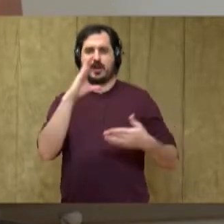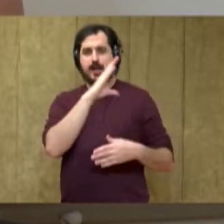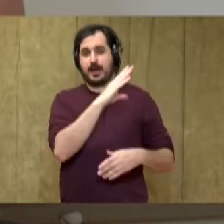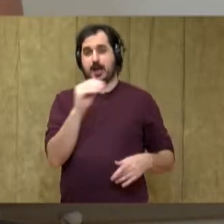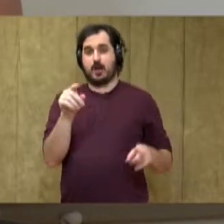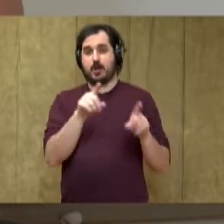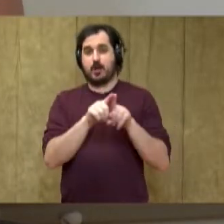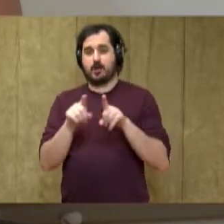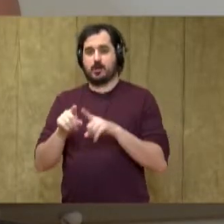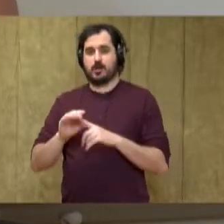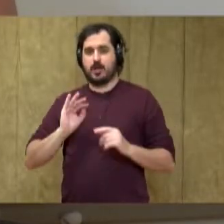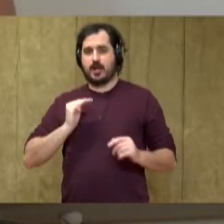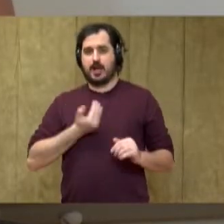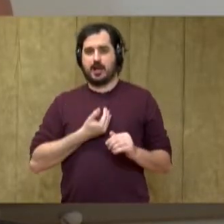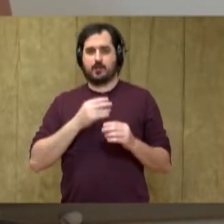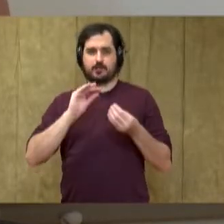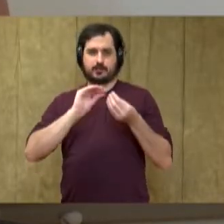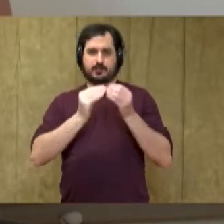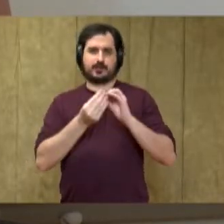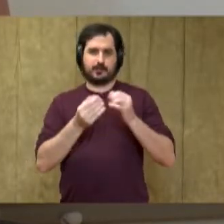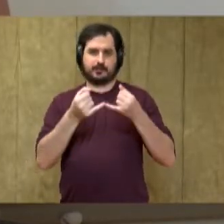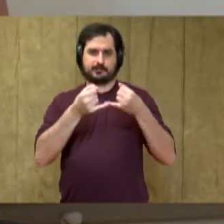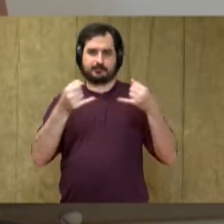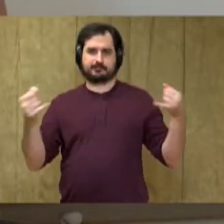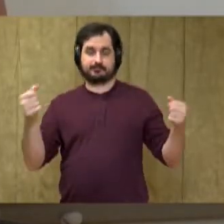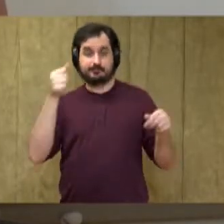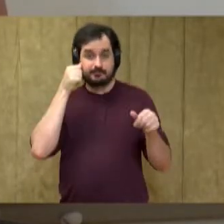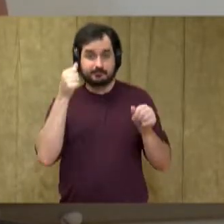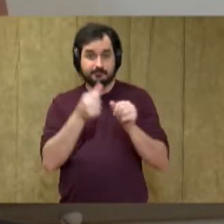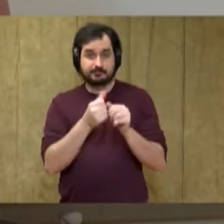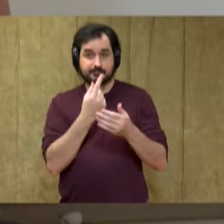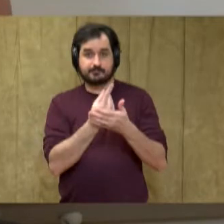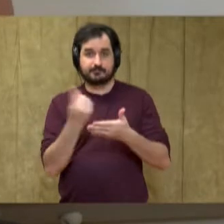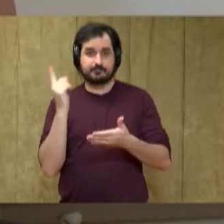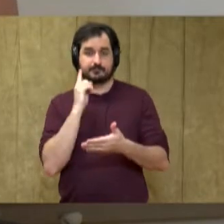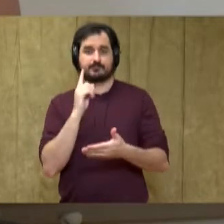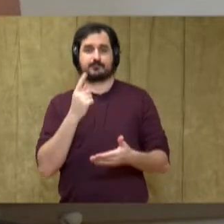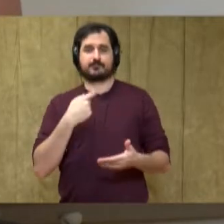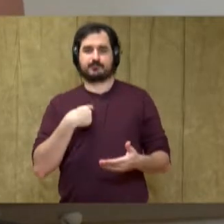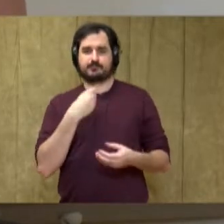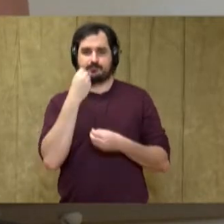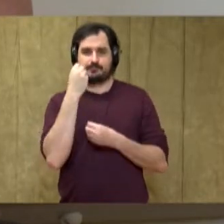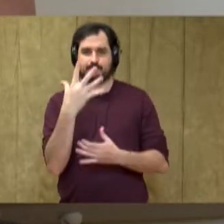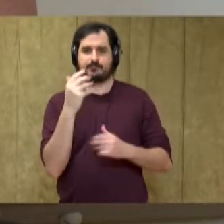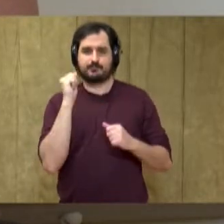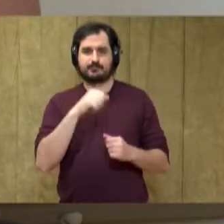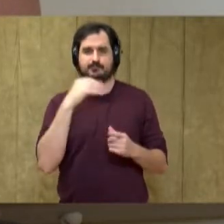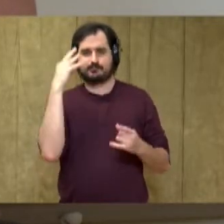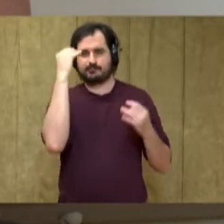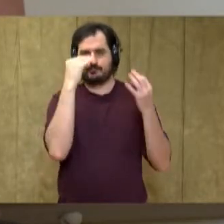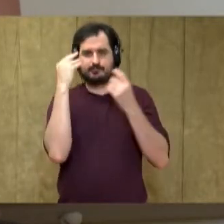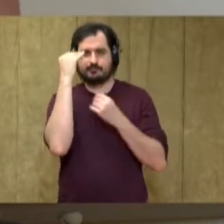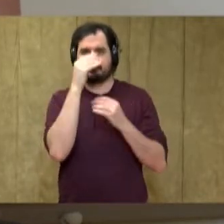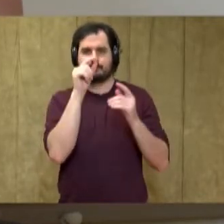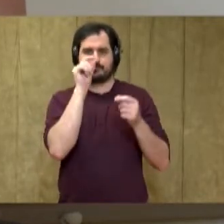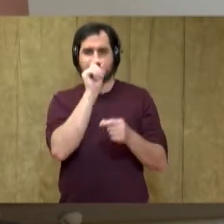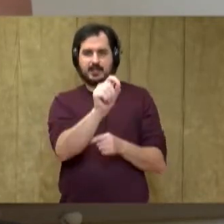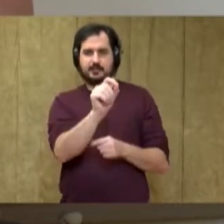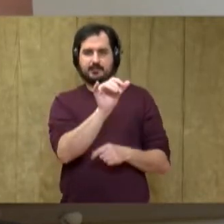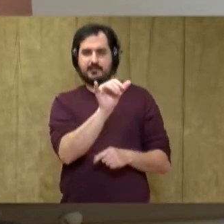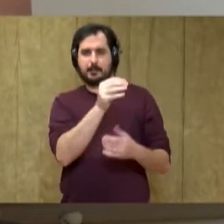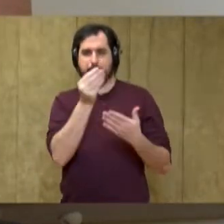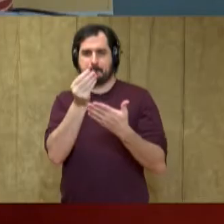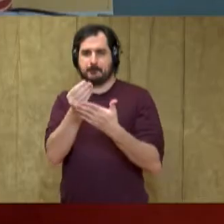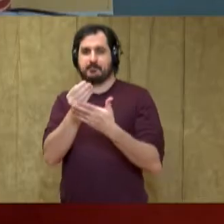you last week we could think about decimals as money. We could do that as well to compare these decimals today. So we're going to recognize